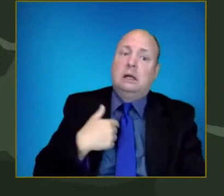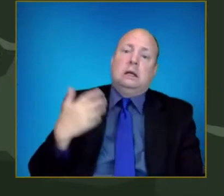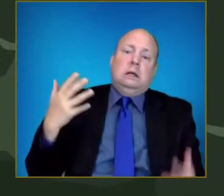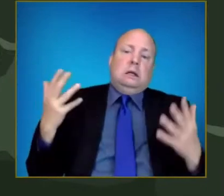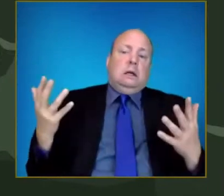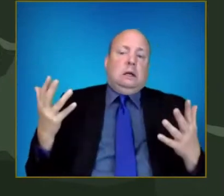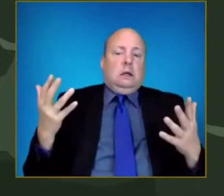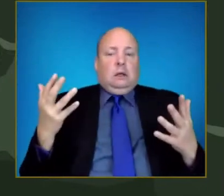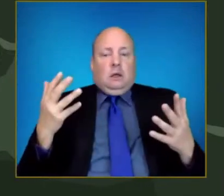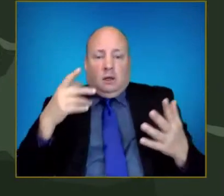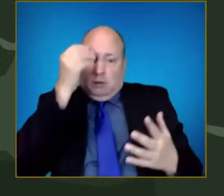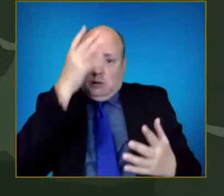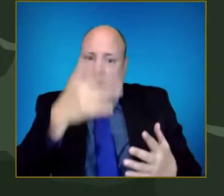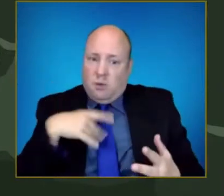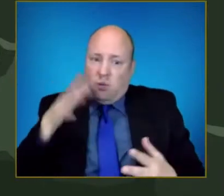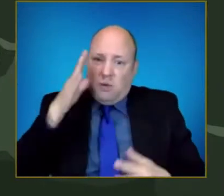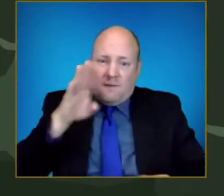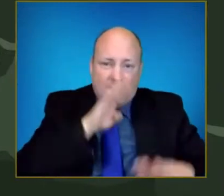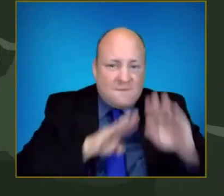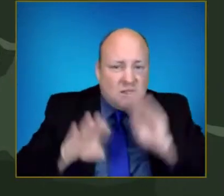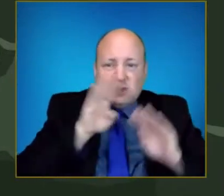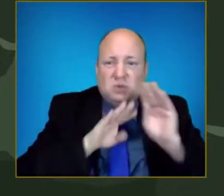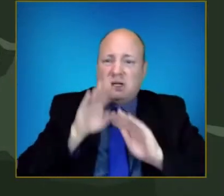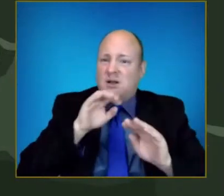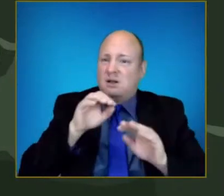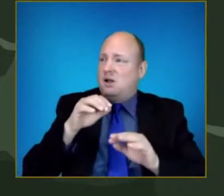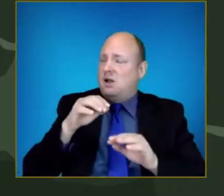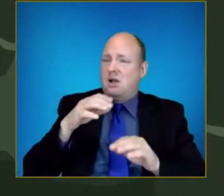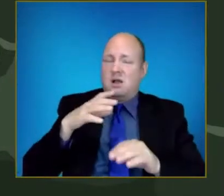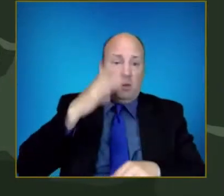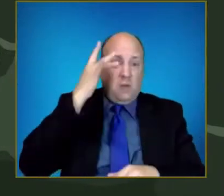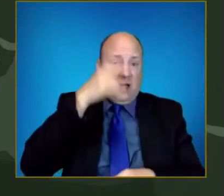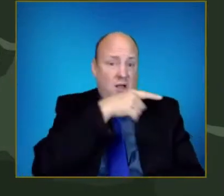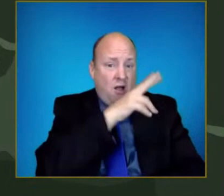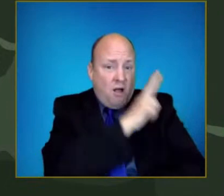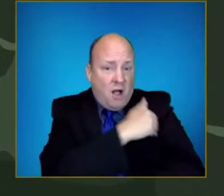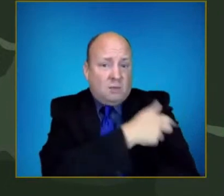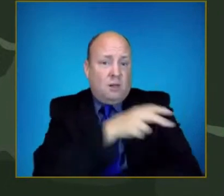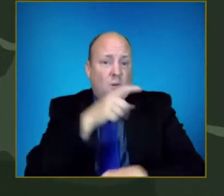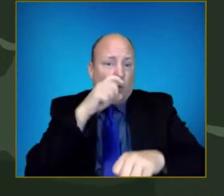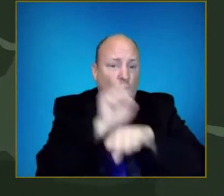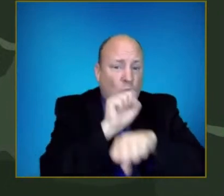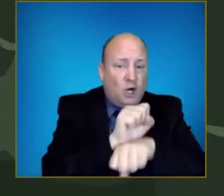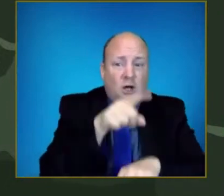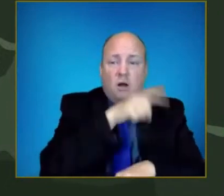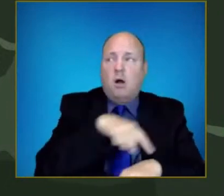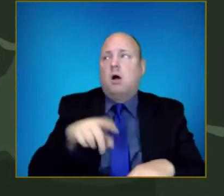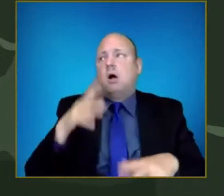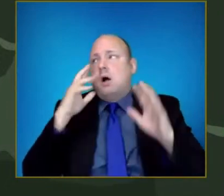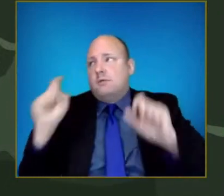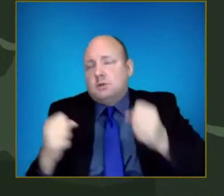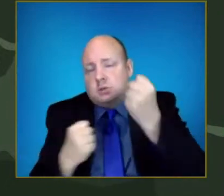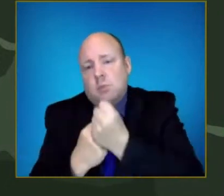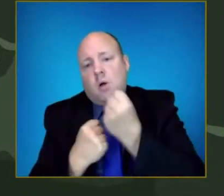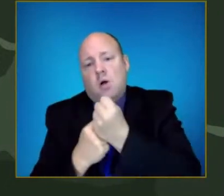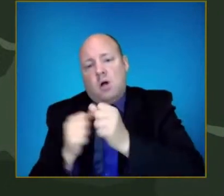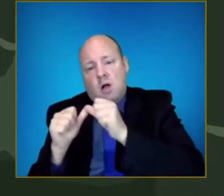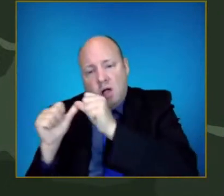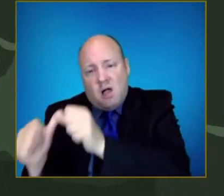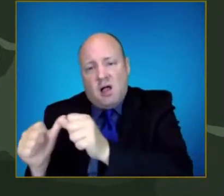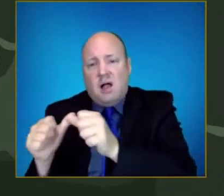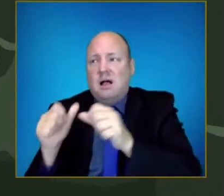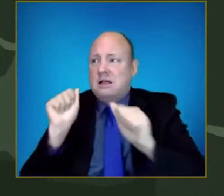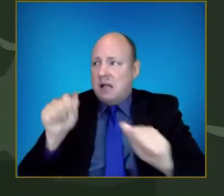frustrating, I'm sure, for them after they have worked so hard. So we will continue to provide support